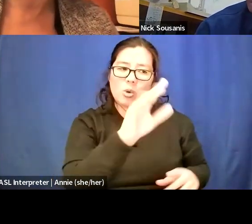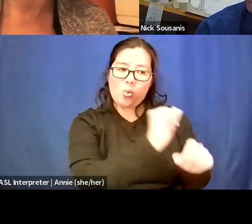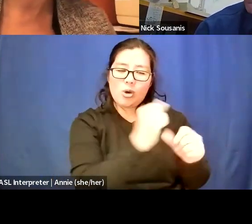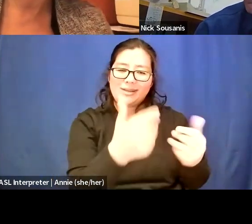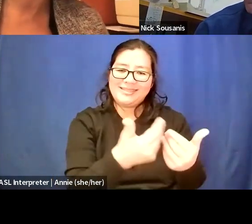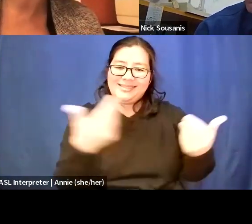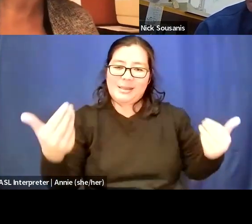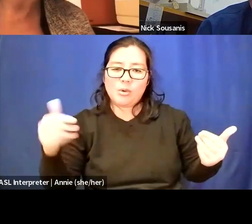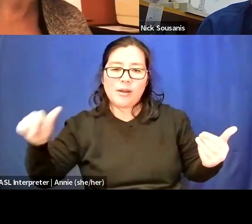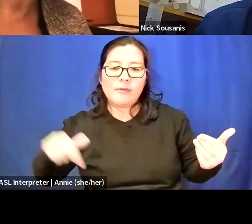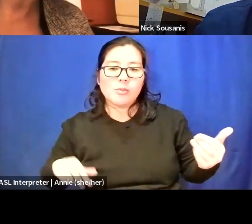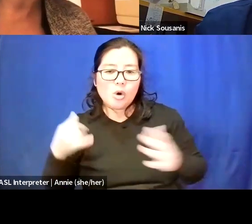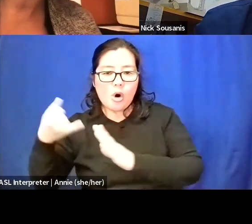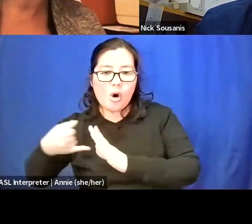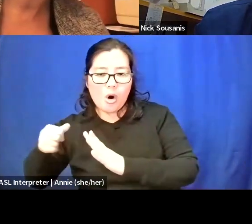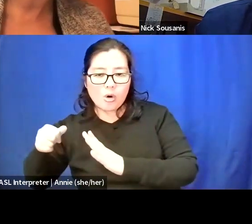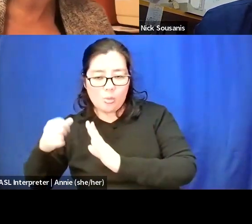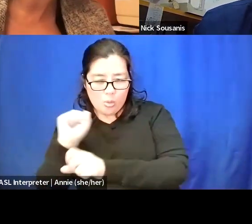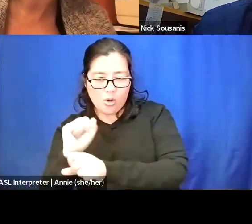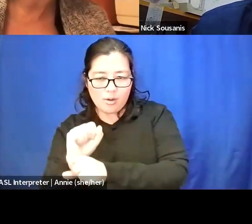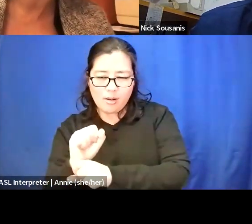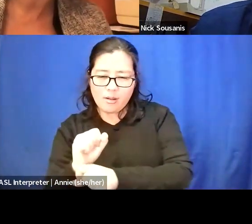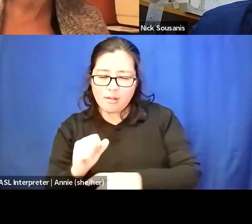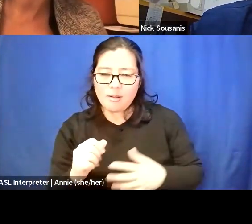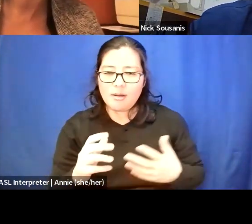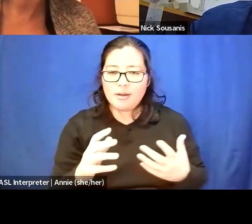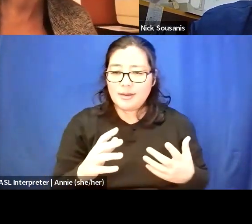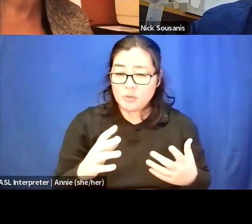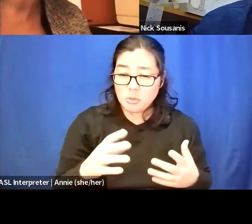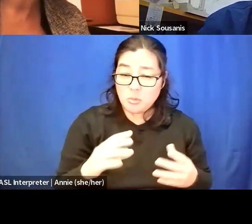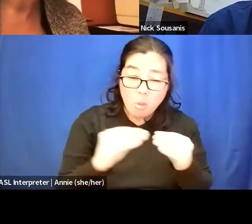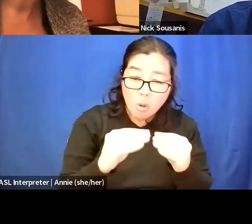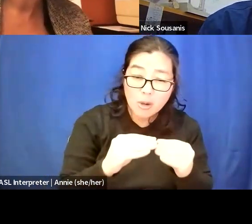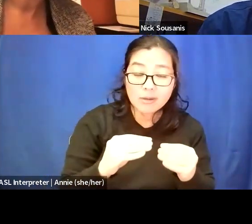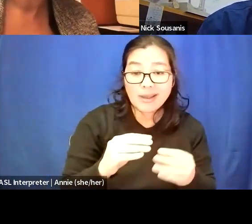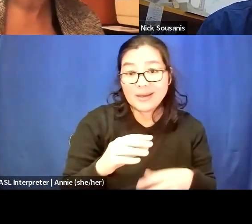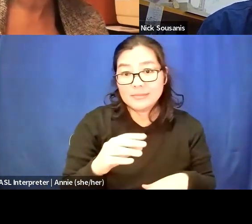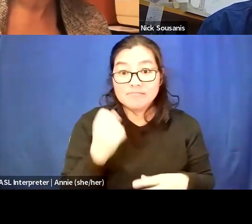just if you gained any insight into your own work by participating in this process.